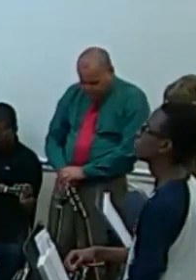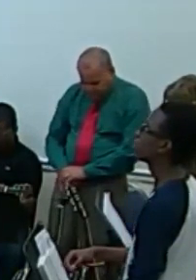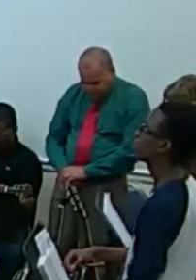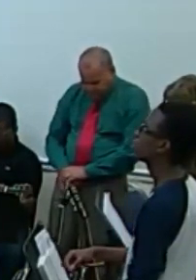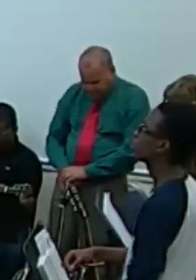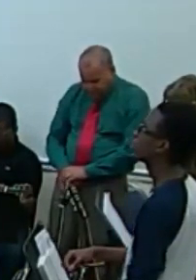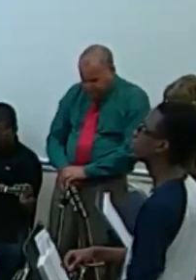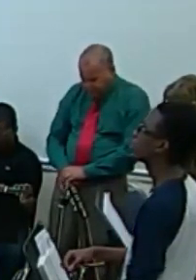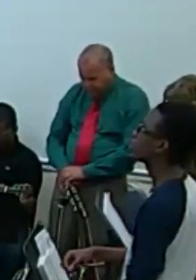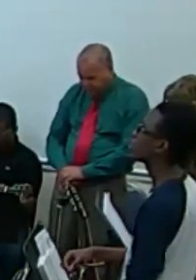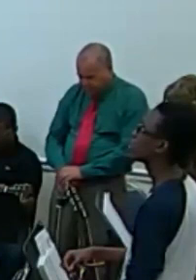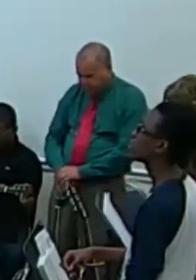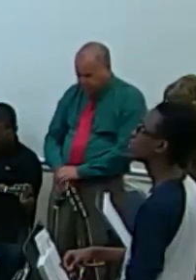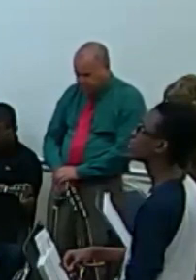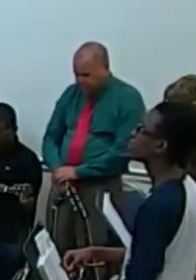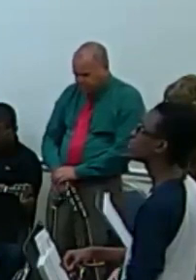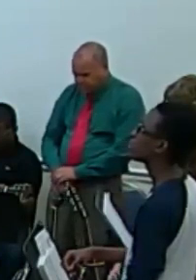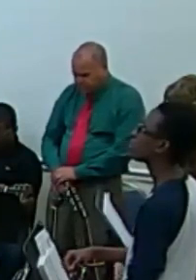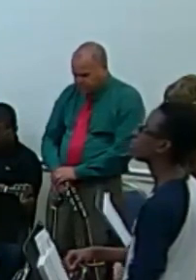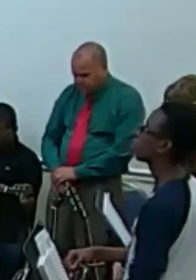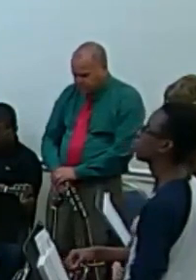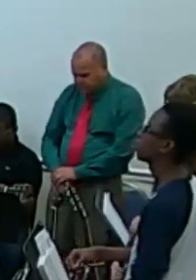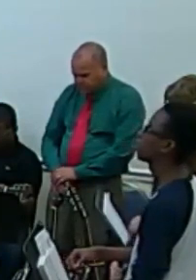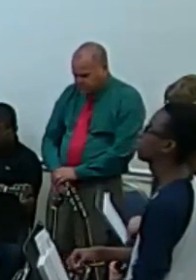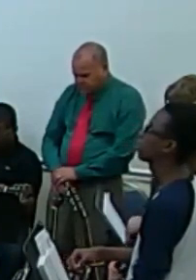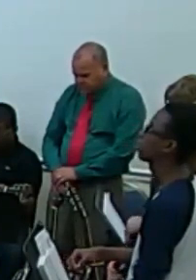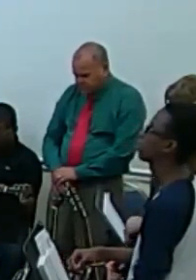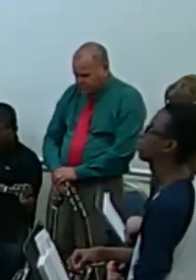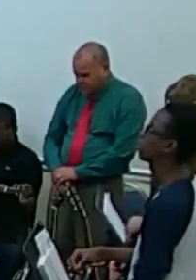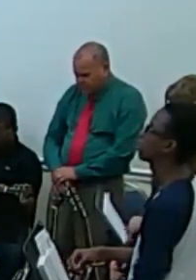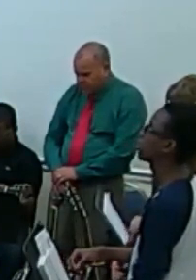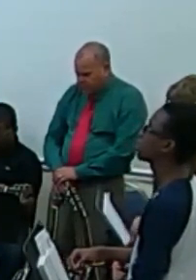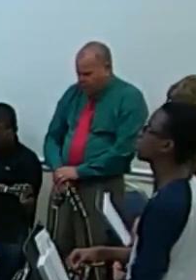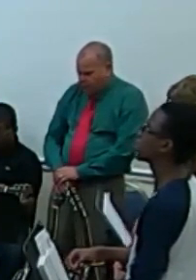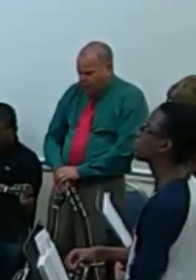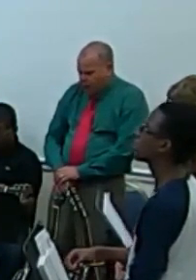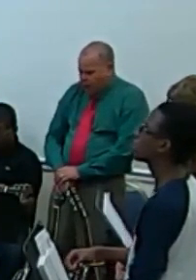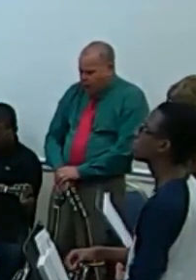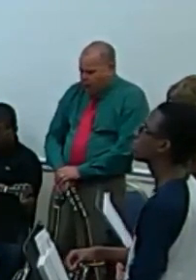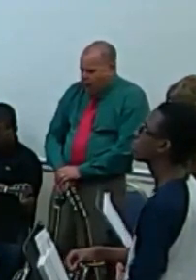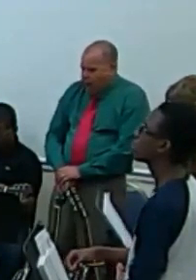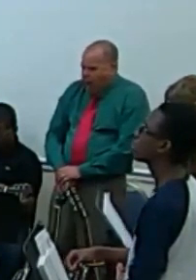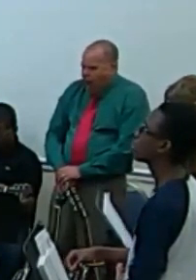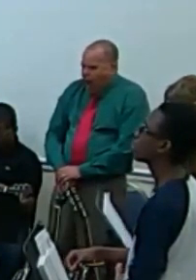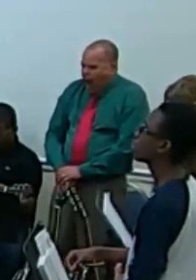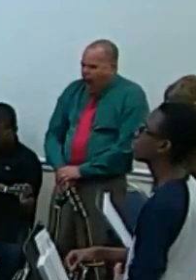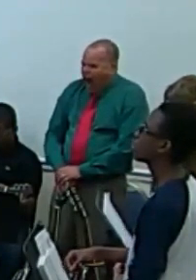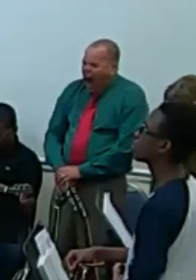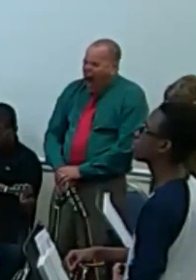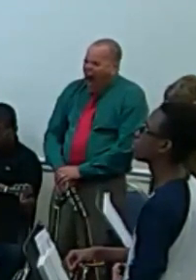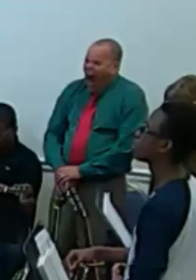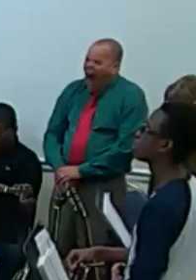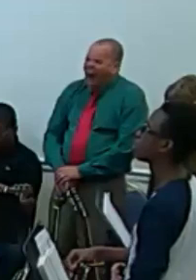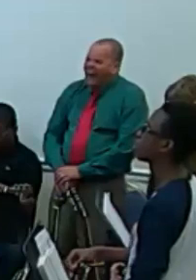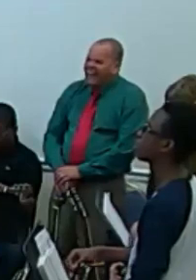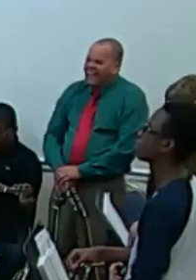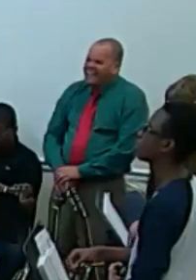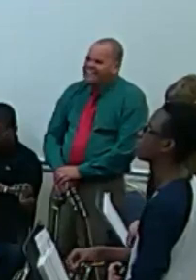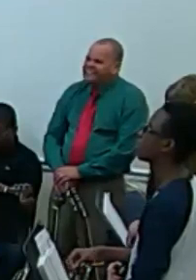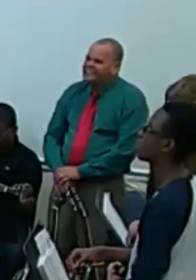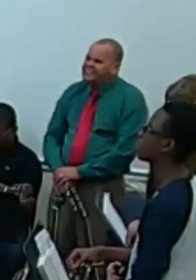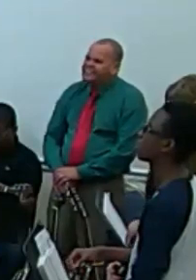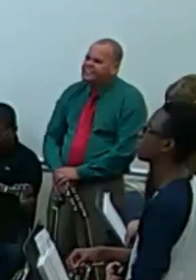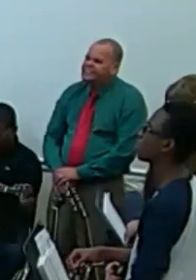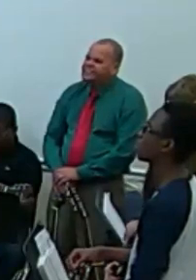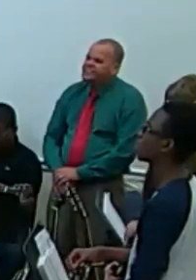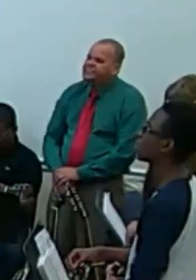mercy, Lord, that prevent us from being consumed, Lord. We don't have anything to offer you, Lord. That's